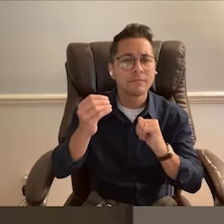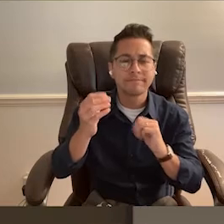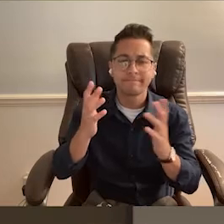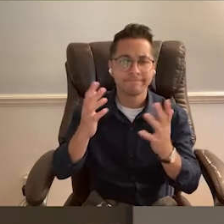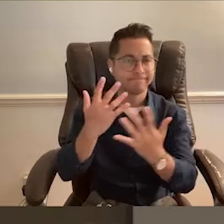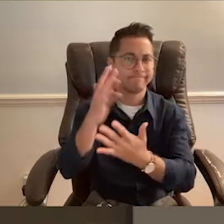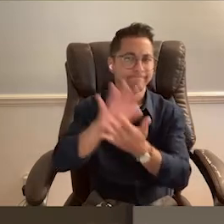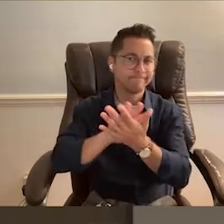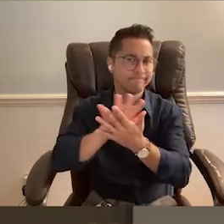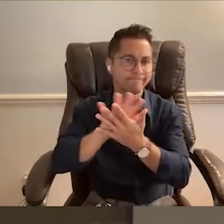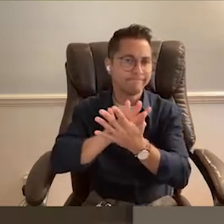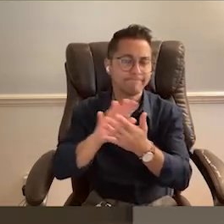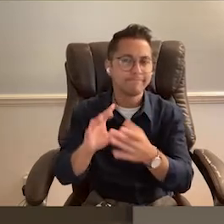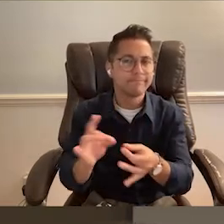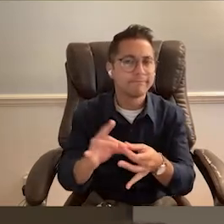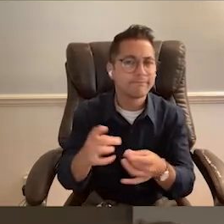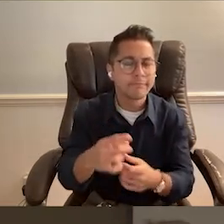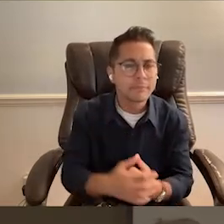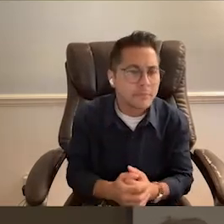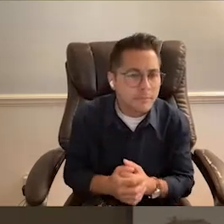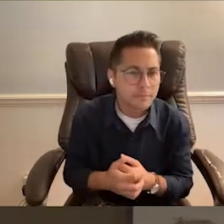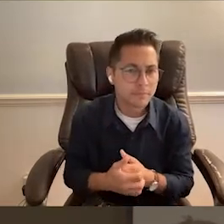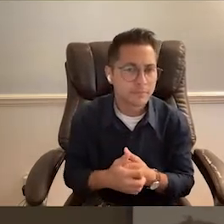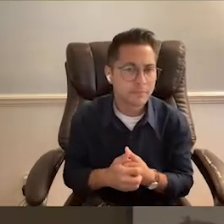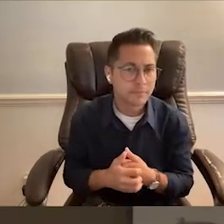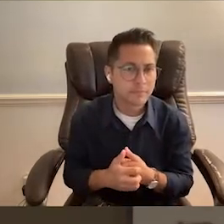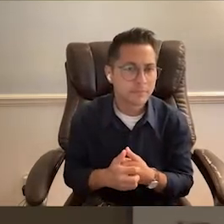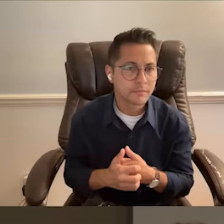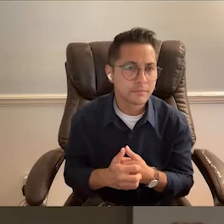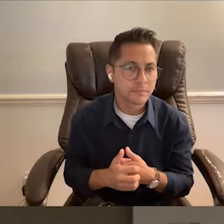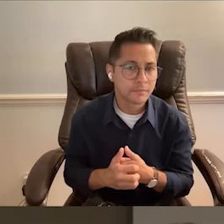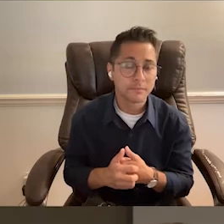or anger, rigid thinking, racing thoughts, and lack of insight.